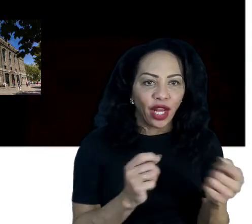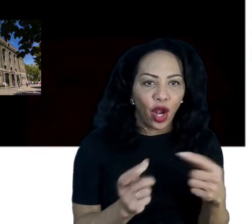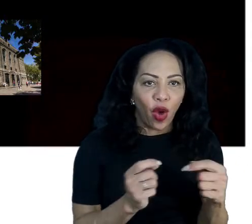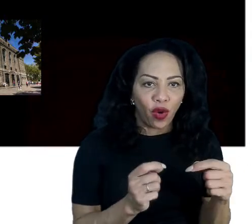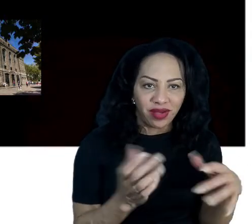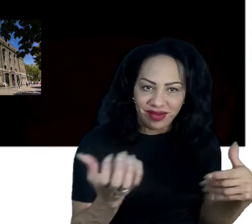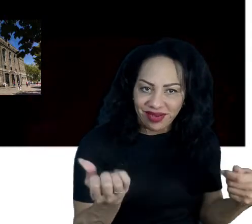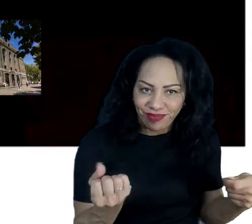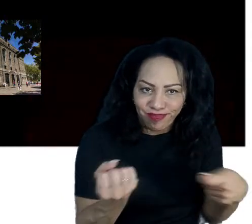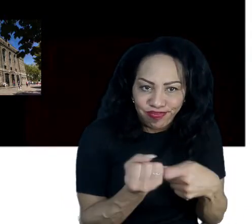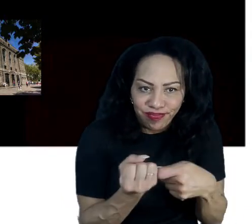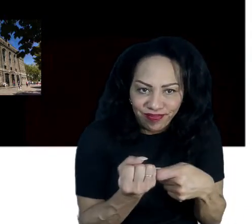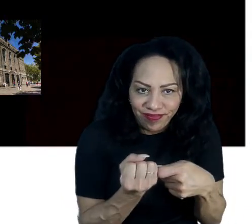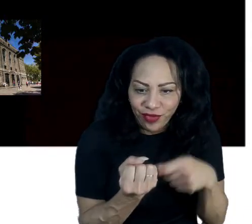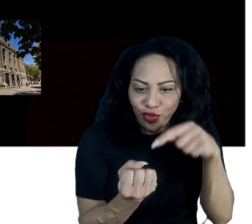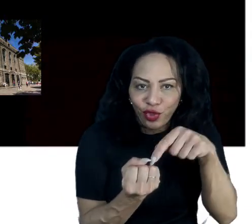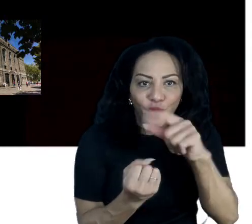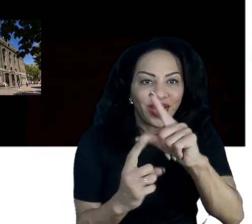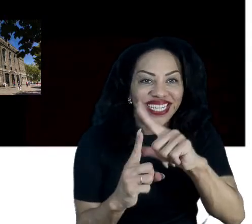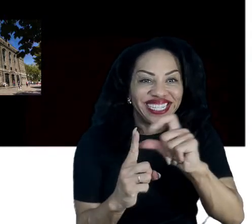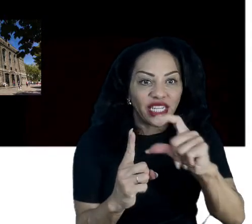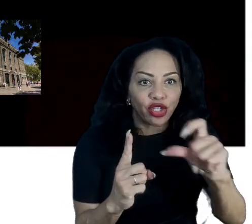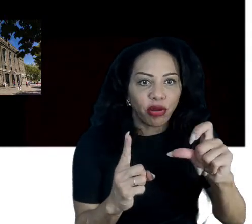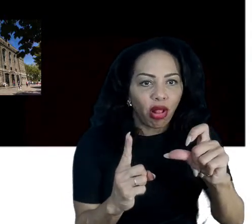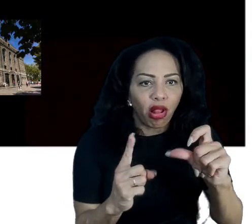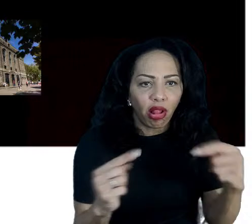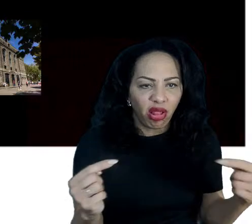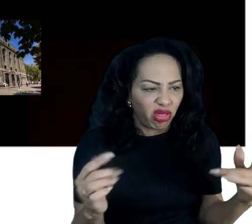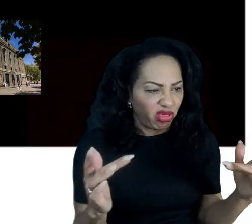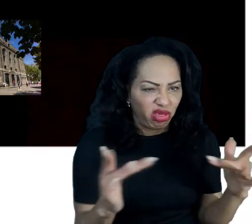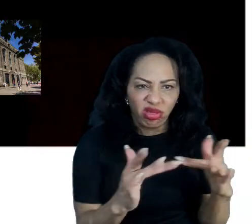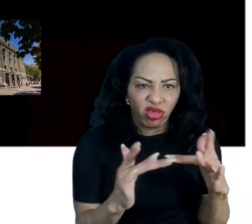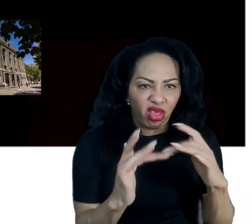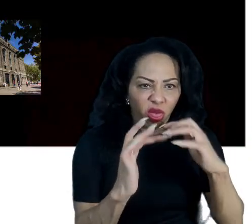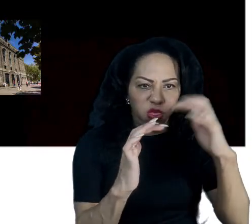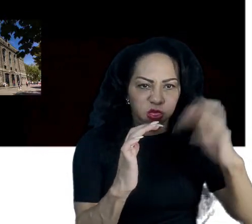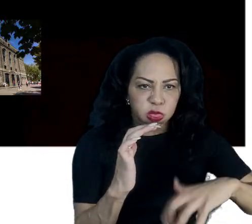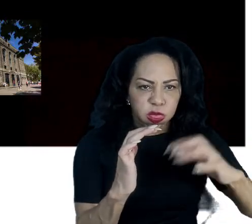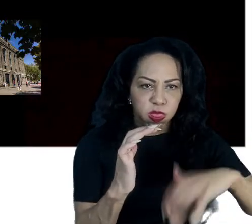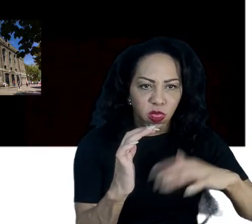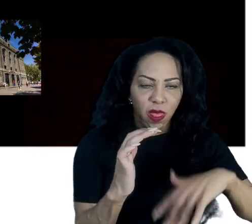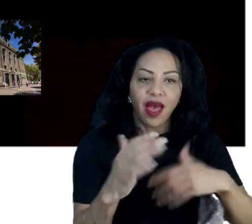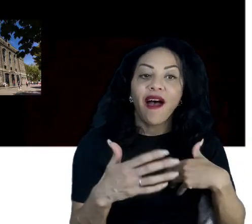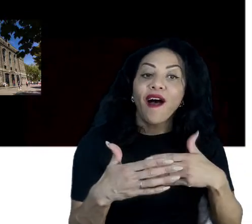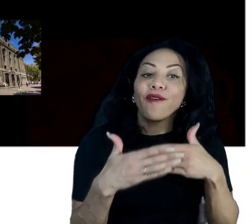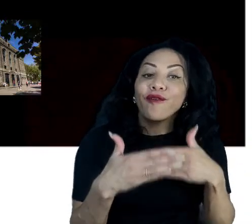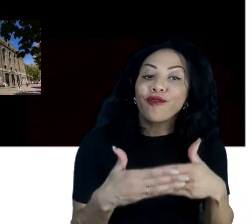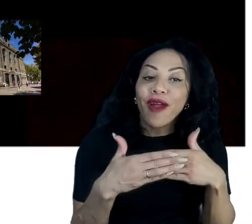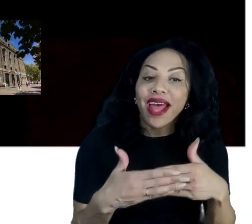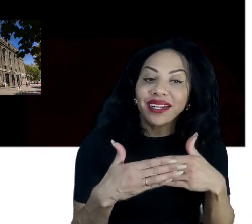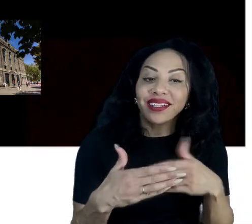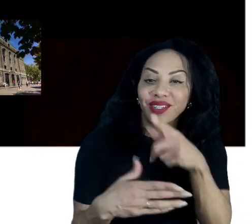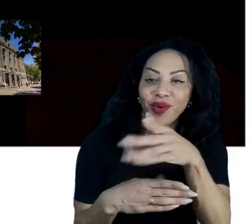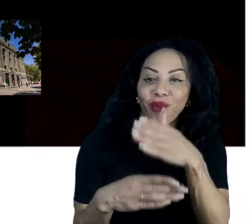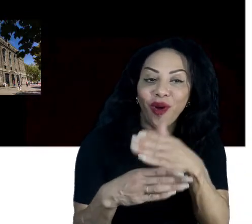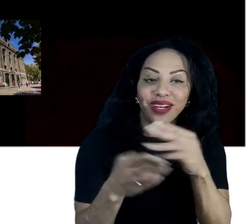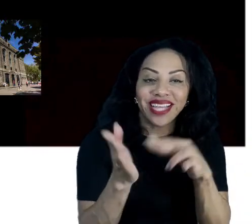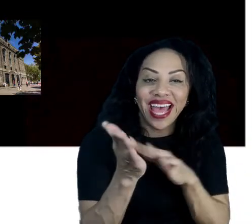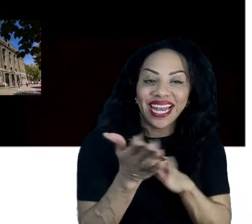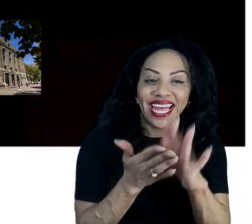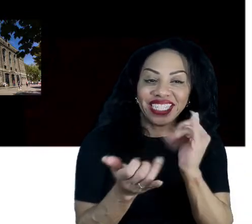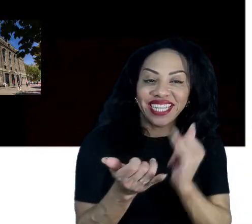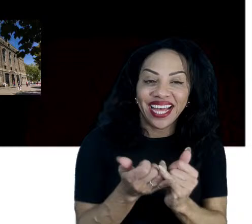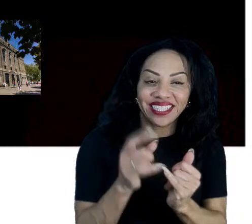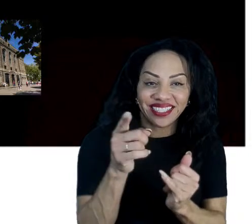so I had a friend who works in the NHS, and she was going to fax me. She said, it's fine, I'll fax you. We've